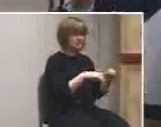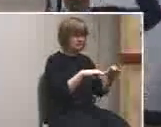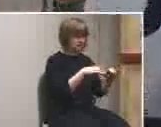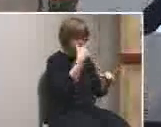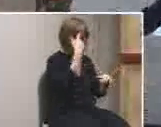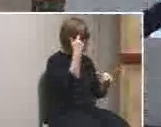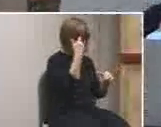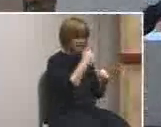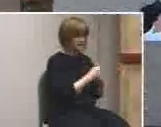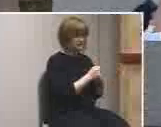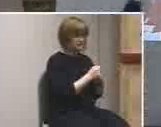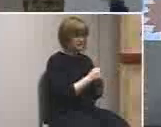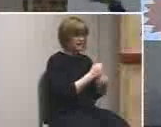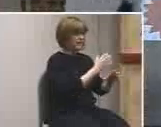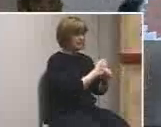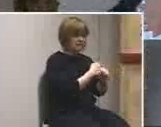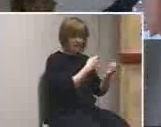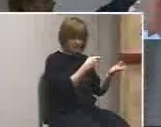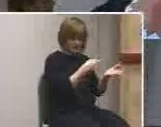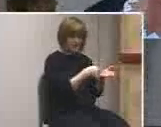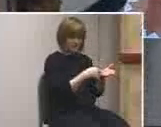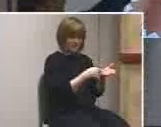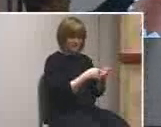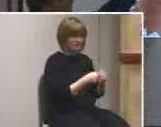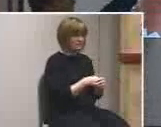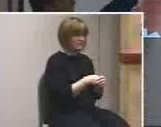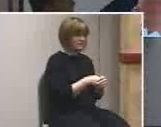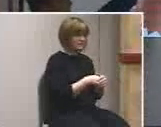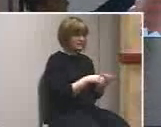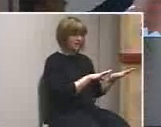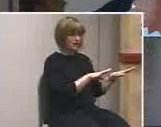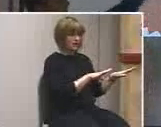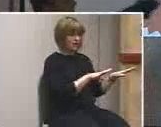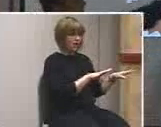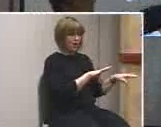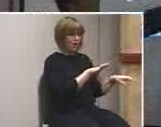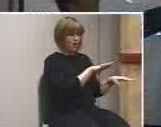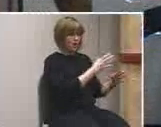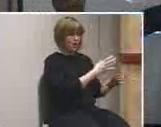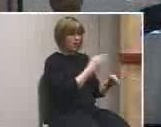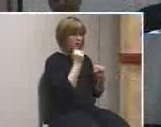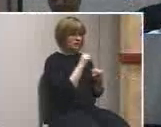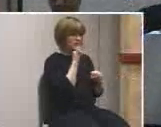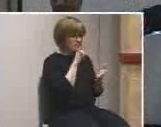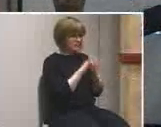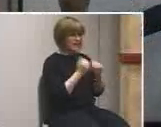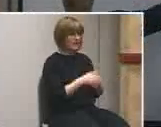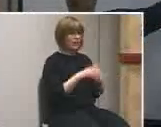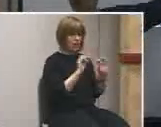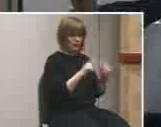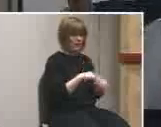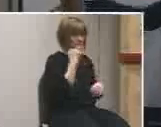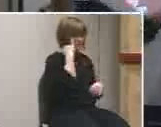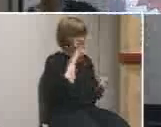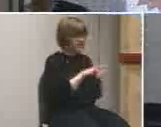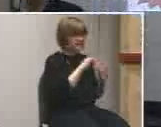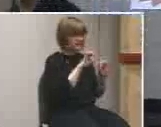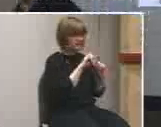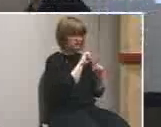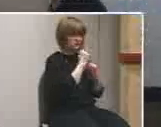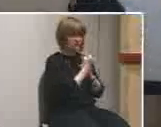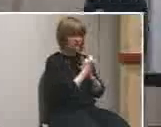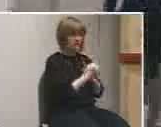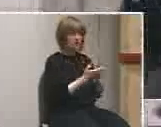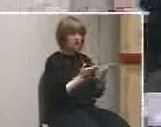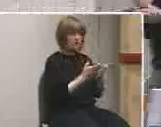because they get this. They get away from that. Okay, well, if that's the case, then what's the simplest thing we could do? And